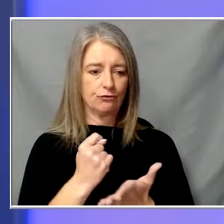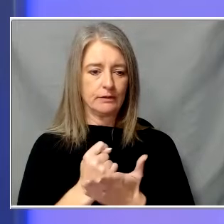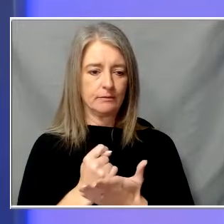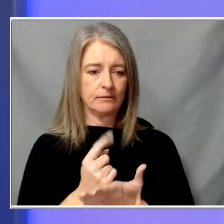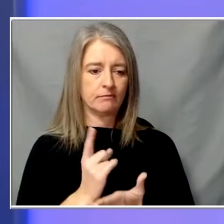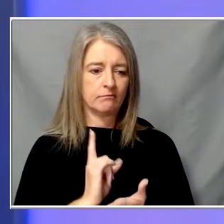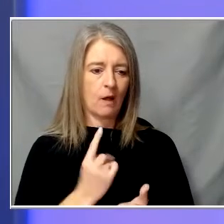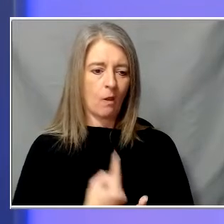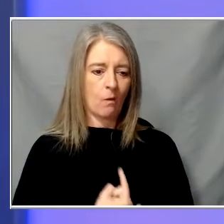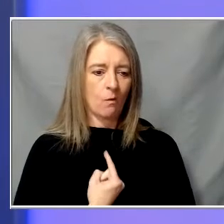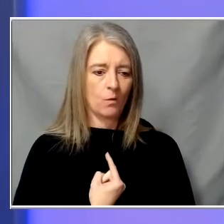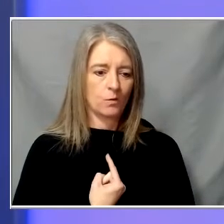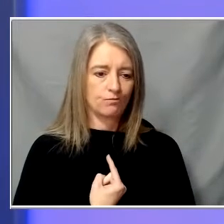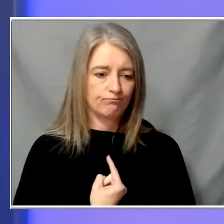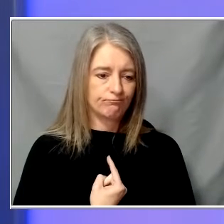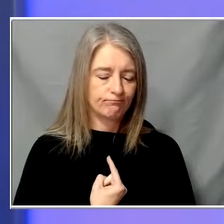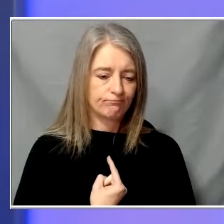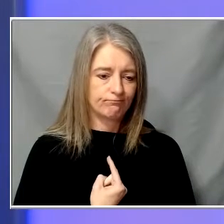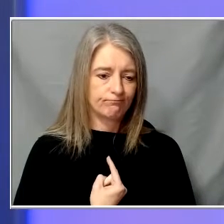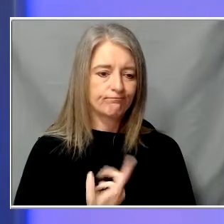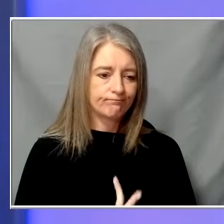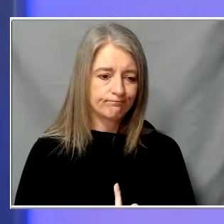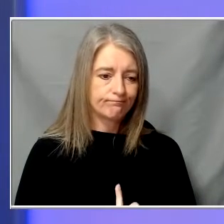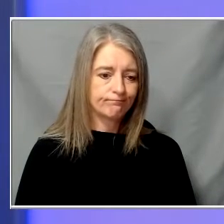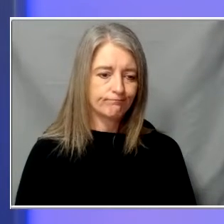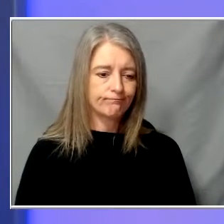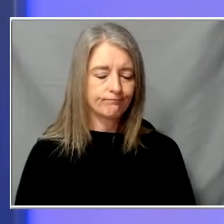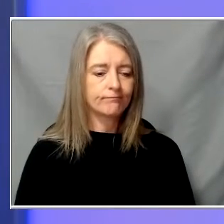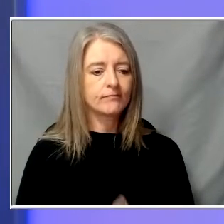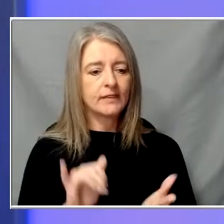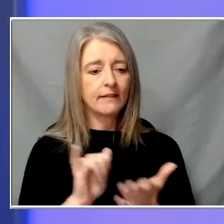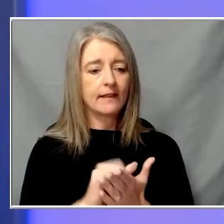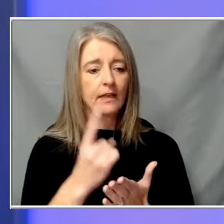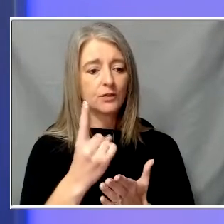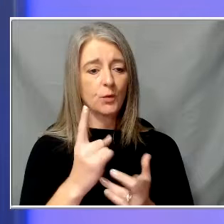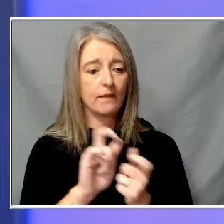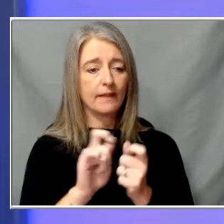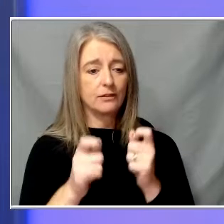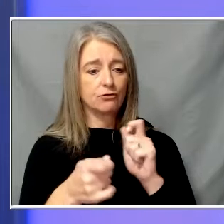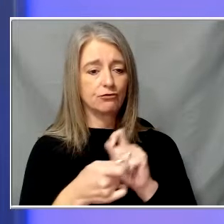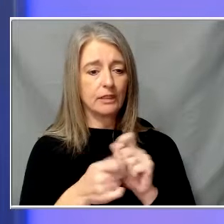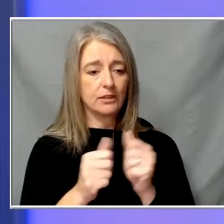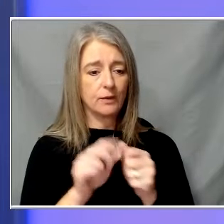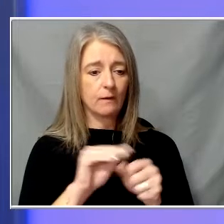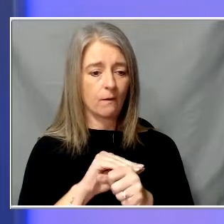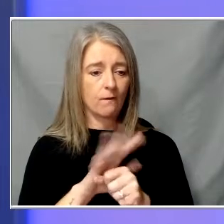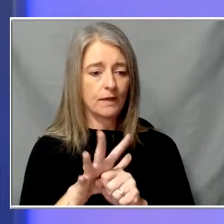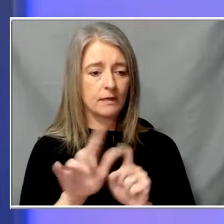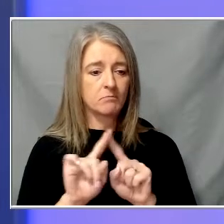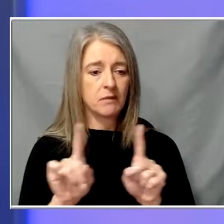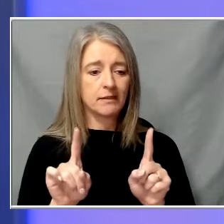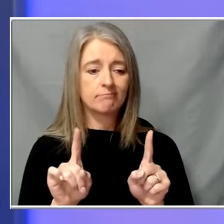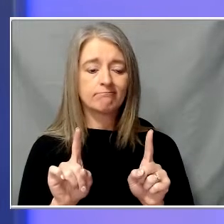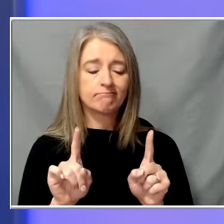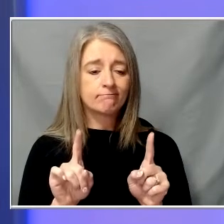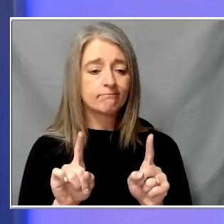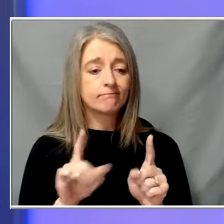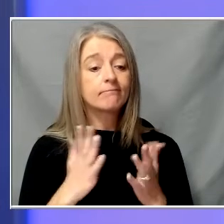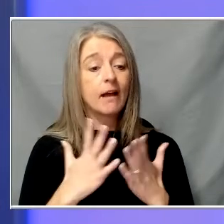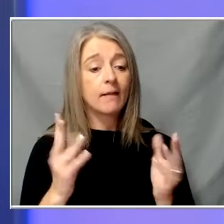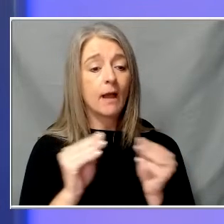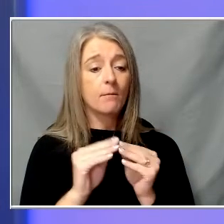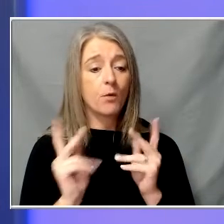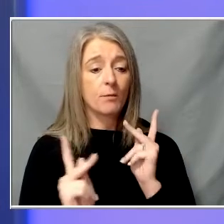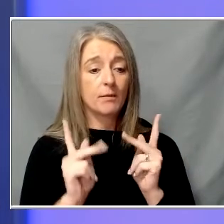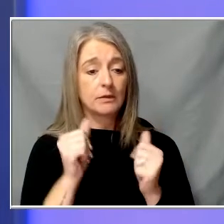by myself. So I guess that's one thing that changed with it, but I think there were a lot more people that were scared